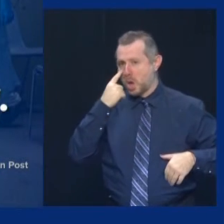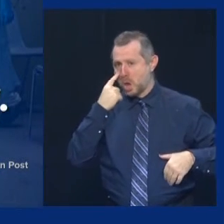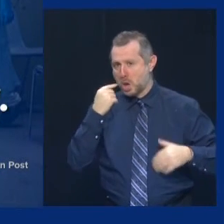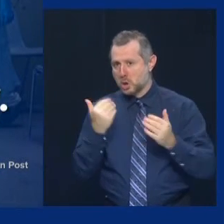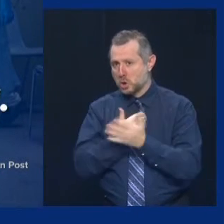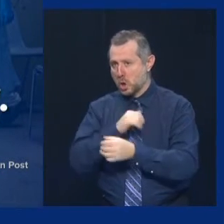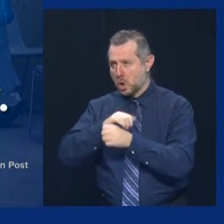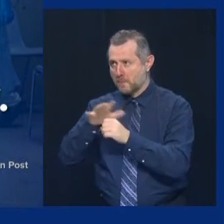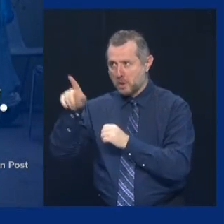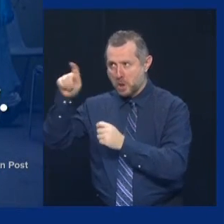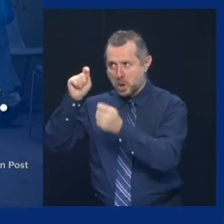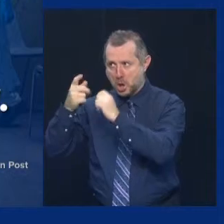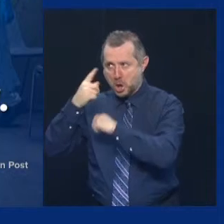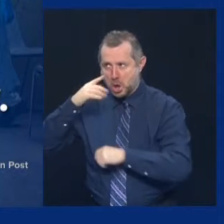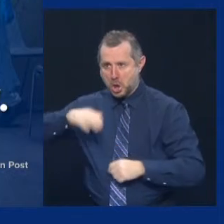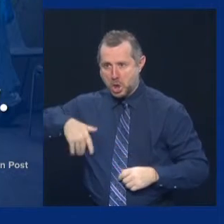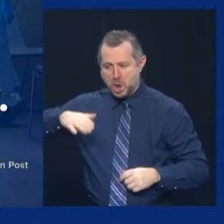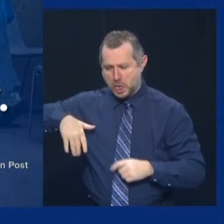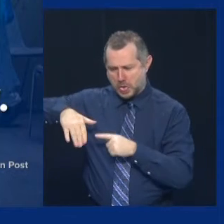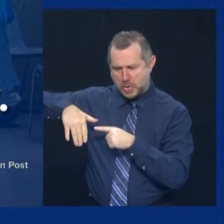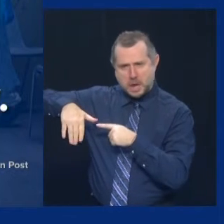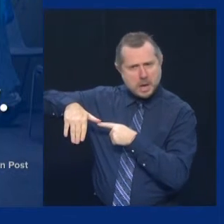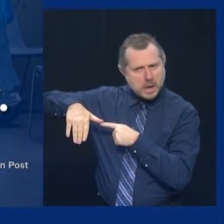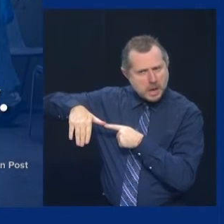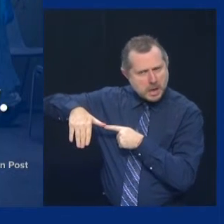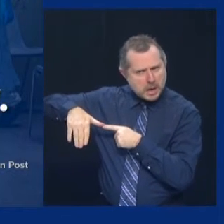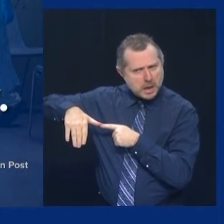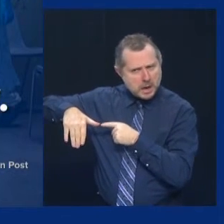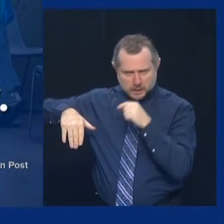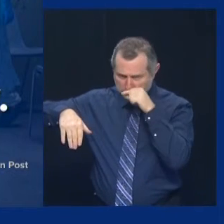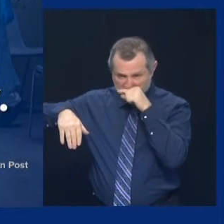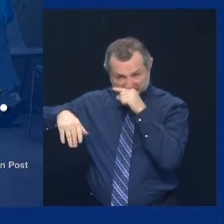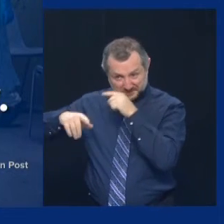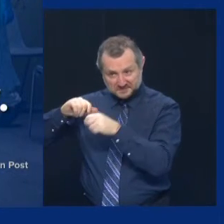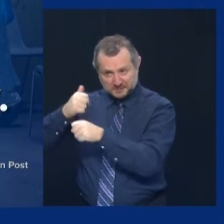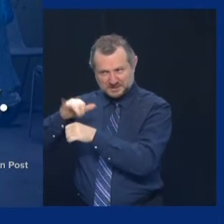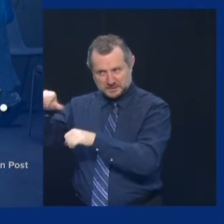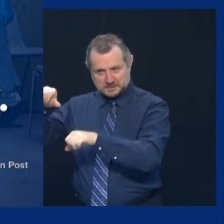Until they find the strain, they will say there is no strain.